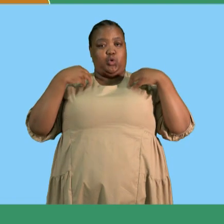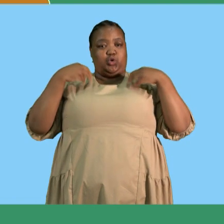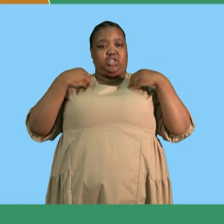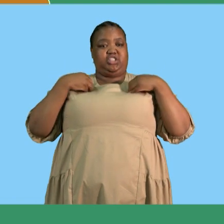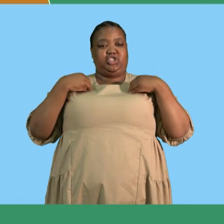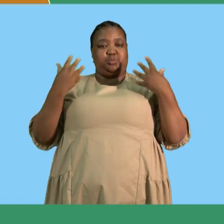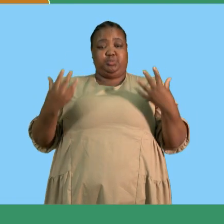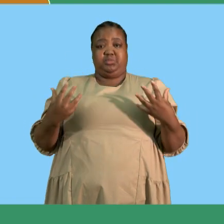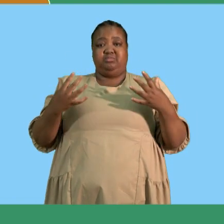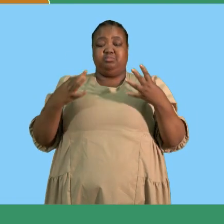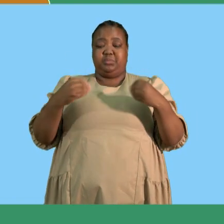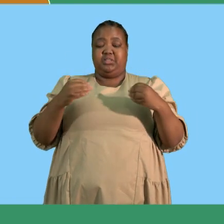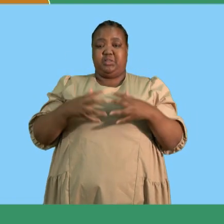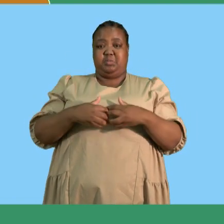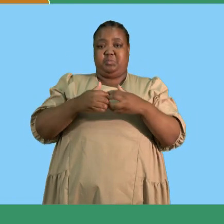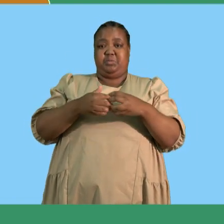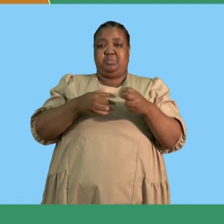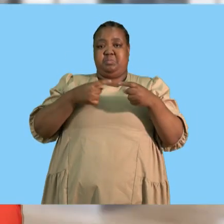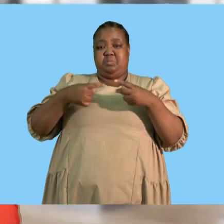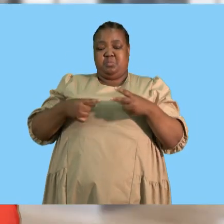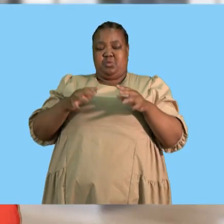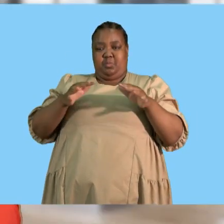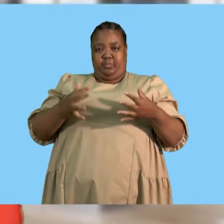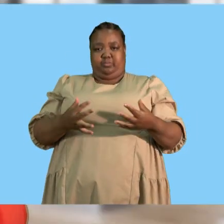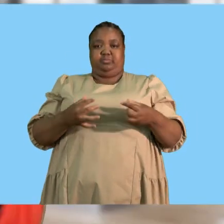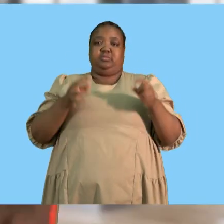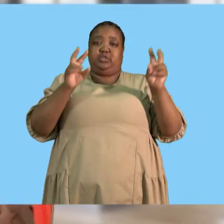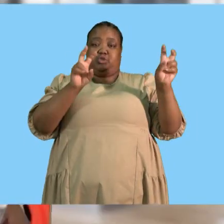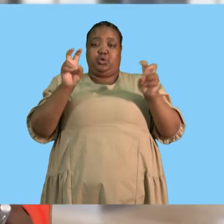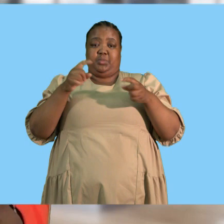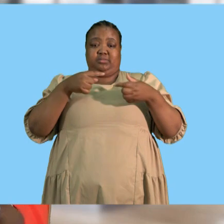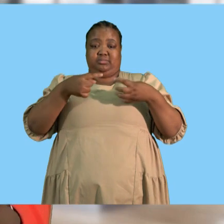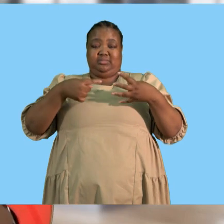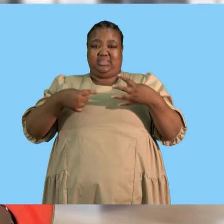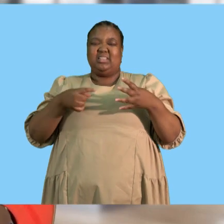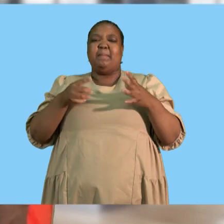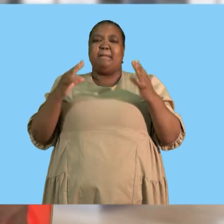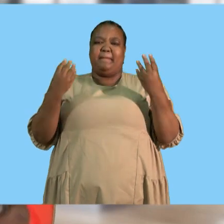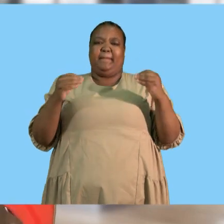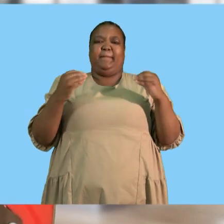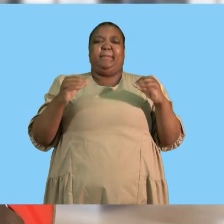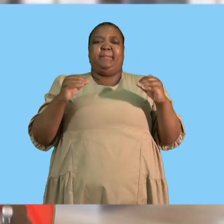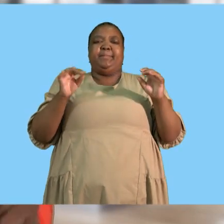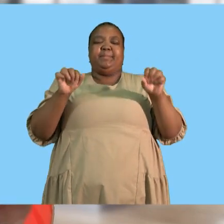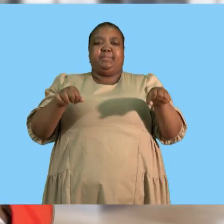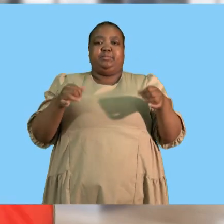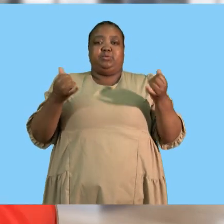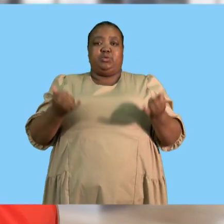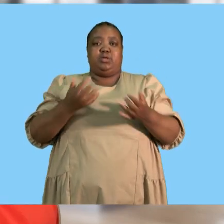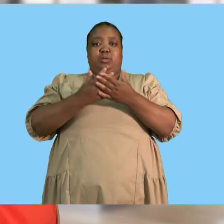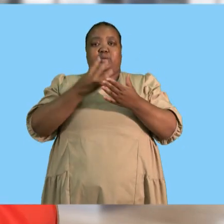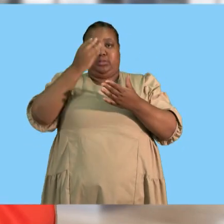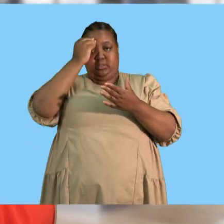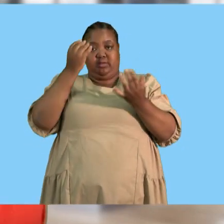a business. All these topics combined form business ventures. Now, in this lesson, we